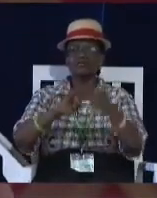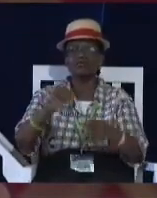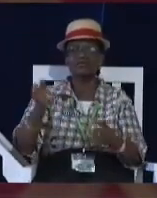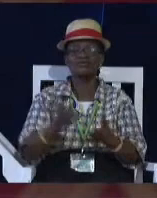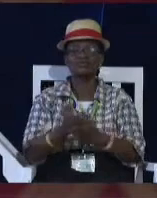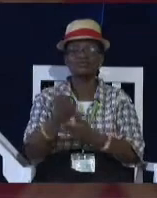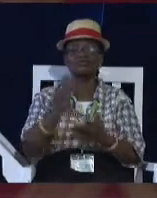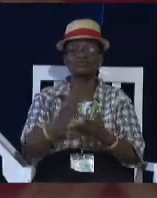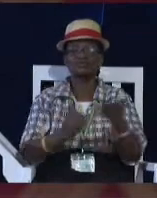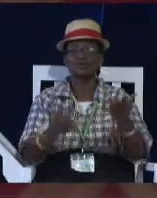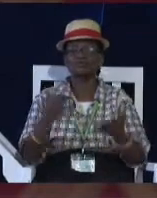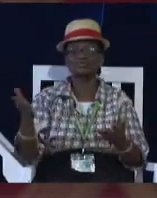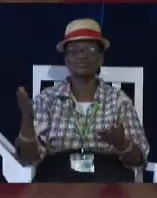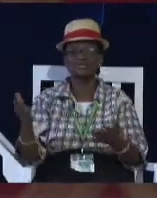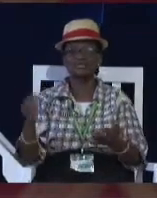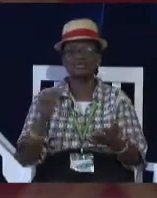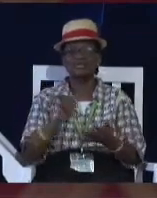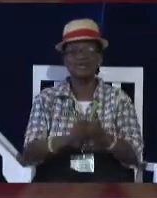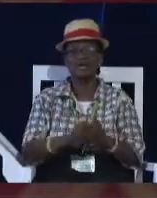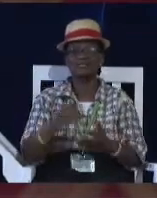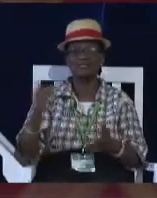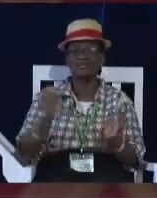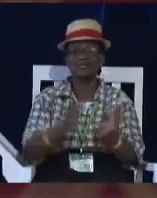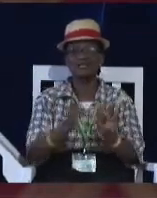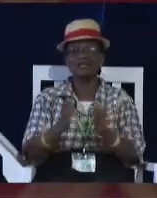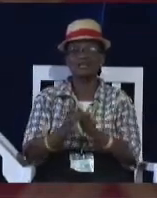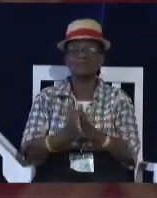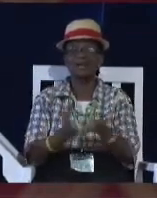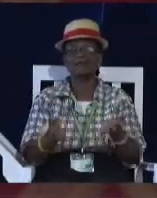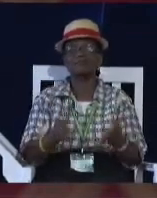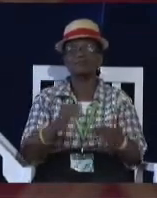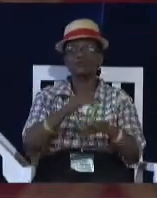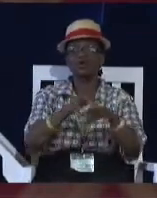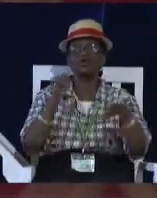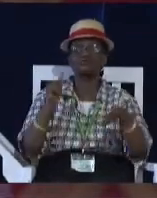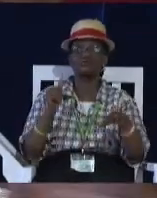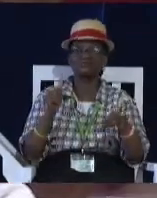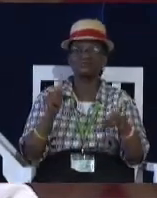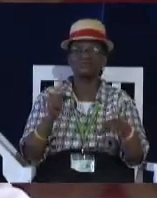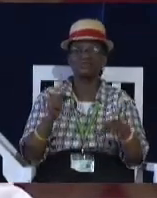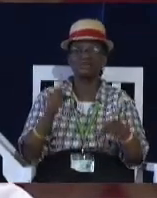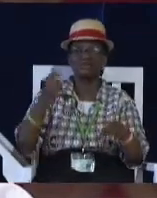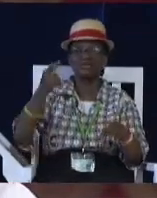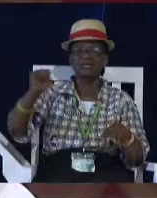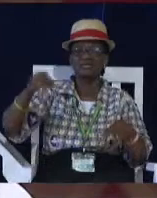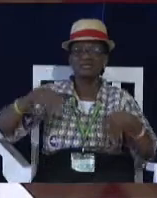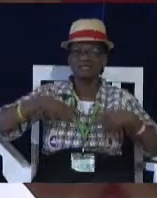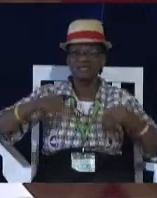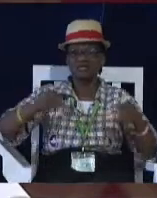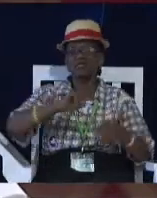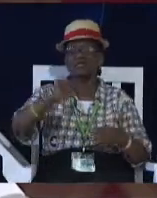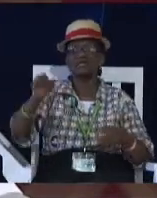through something that the Bible calls the healing virtue.